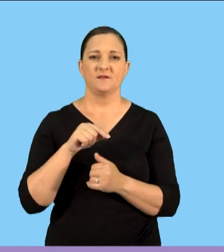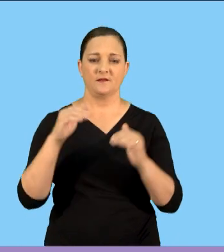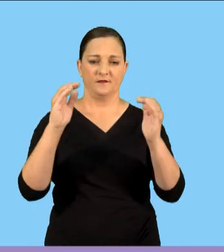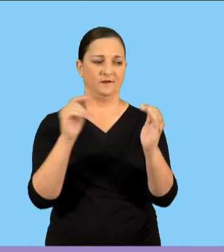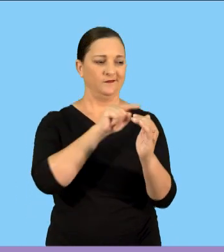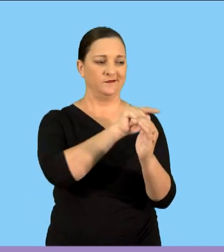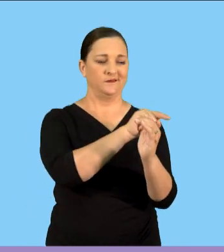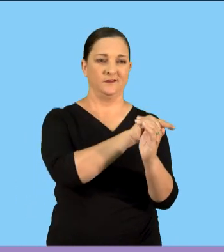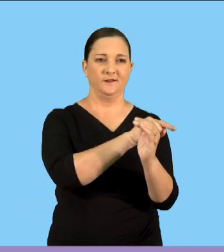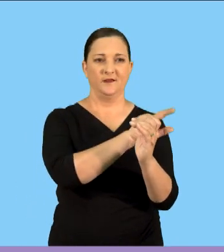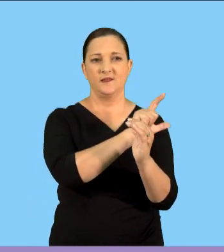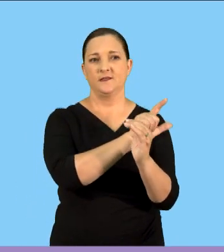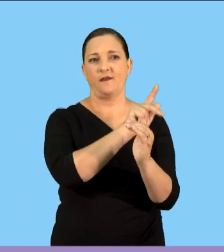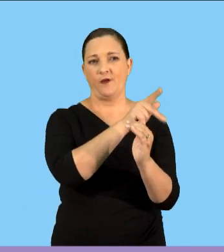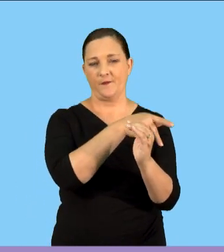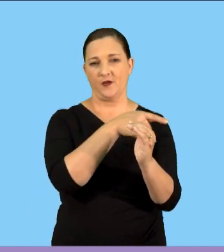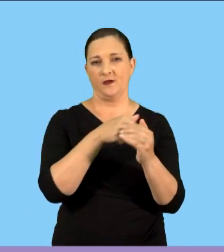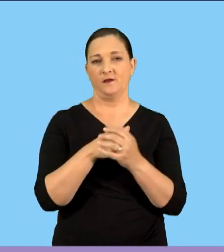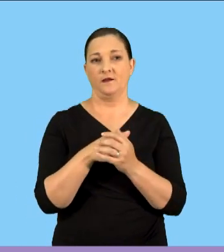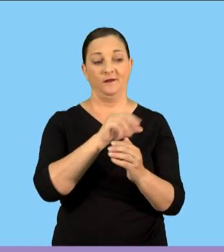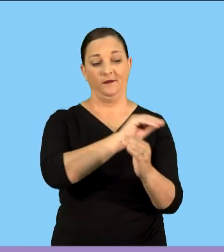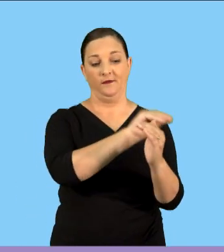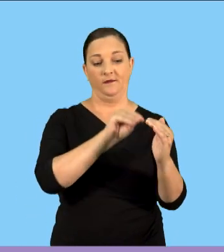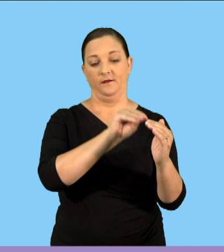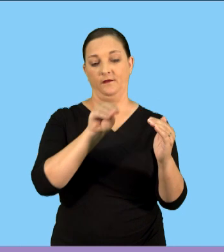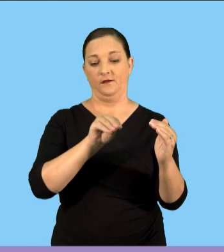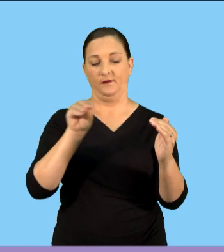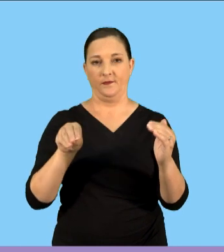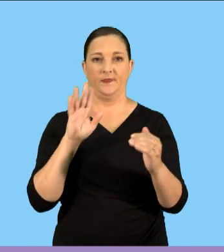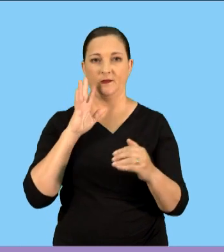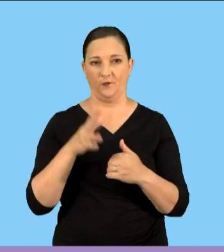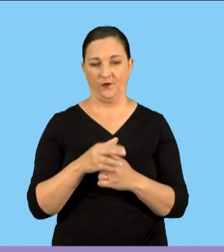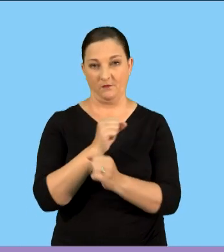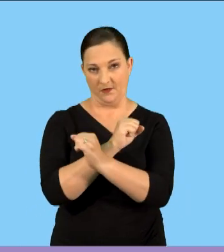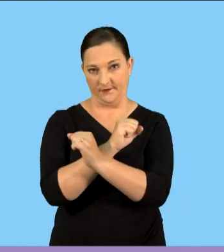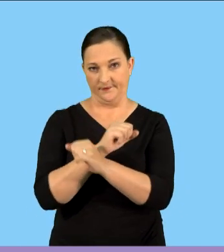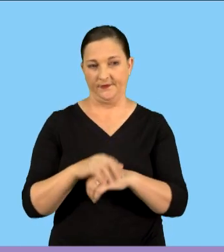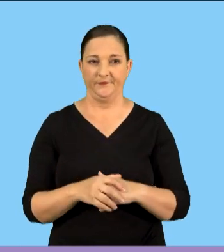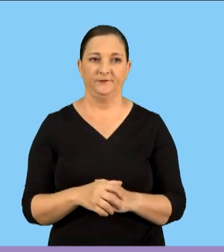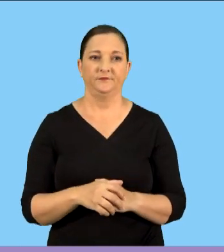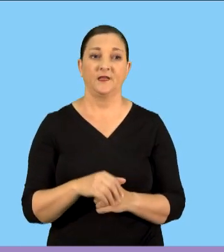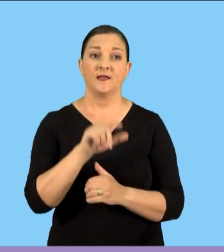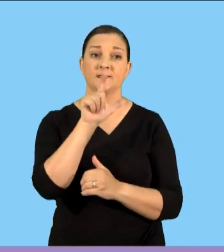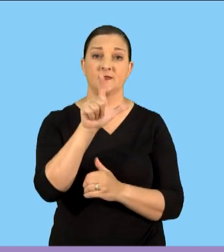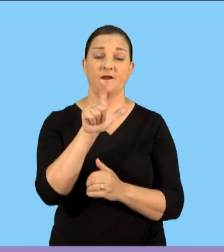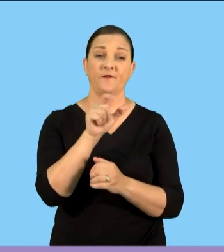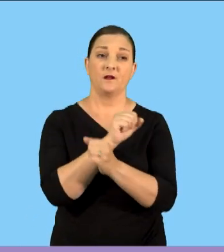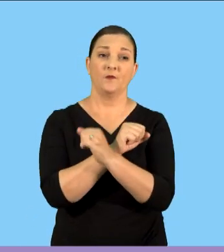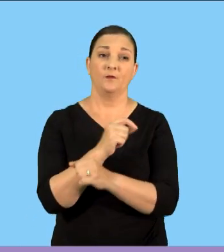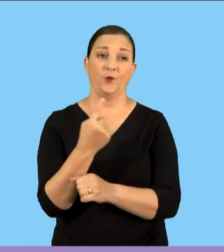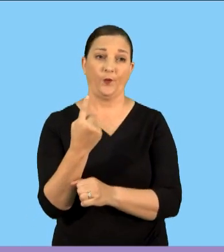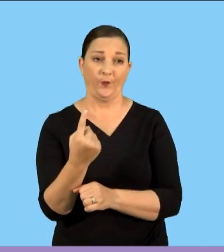this term outside, or this monomial outside, is going to multiply with each term inside the bracket. So now we have a